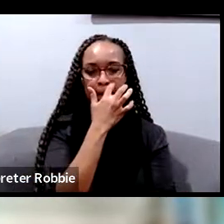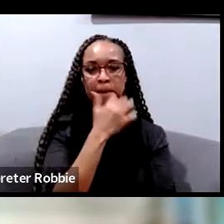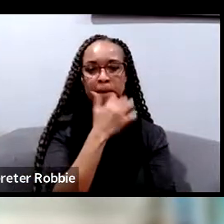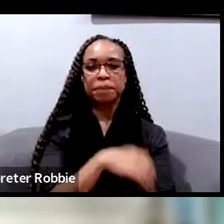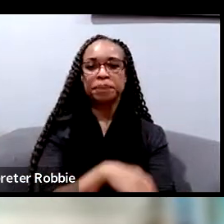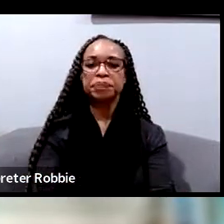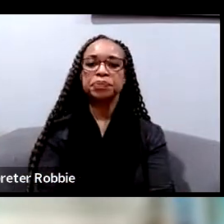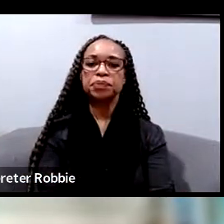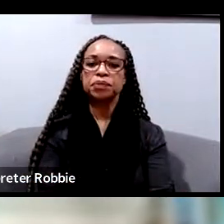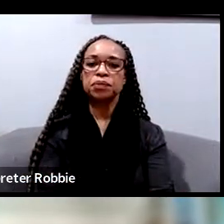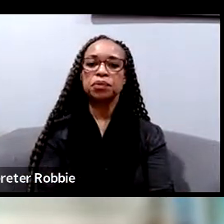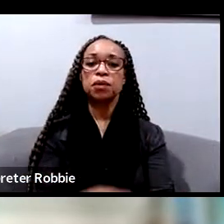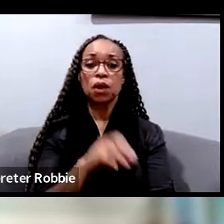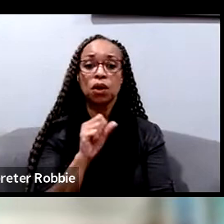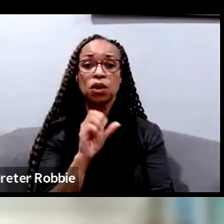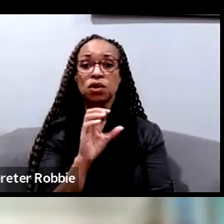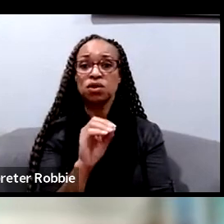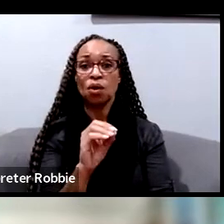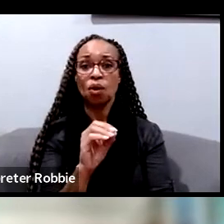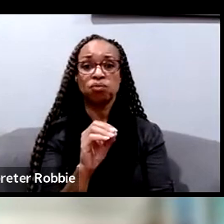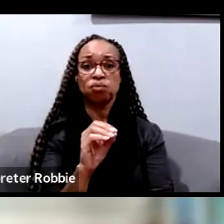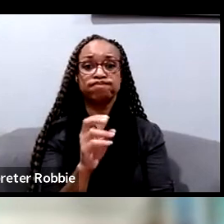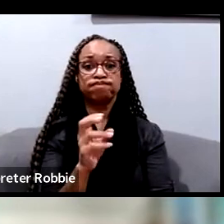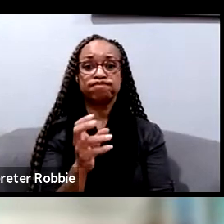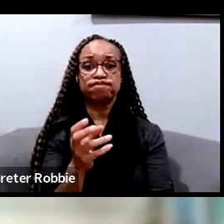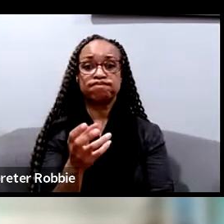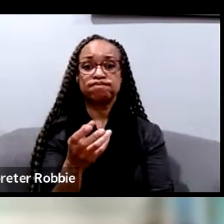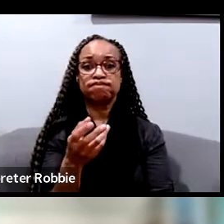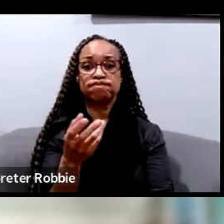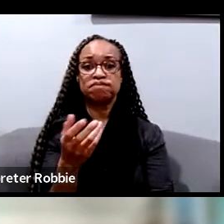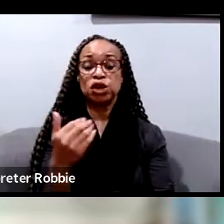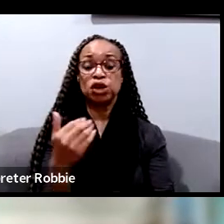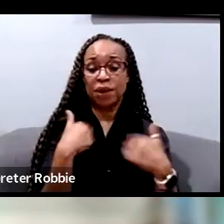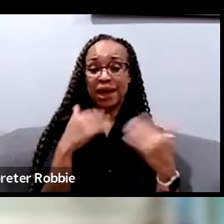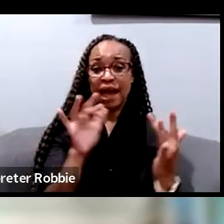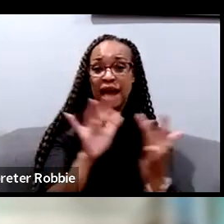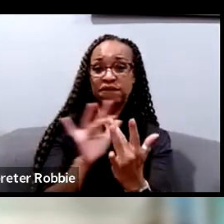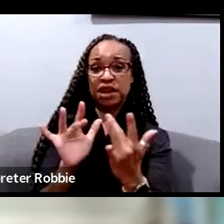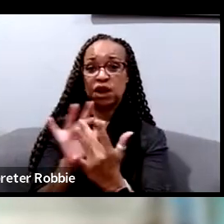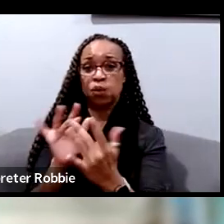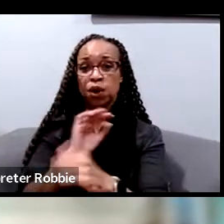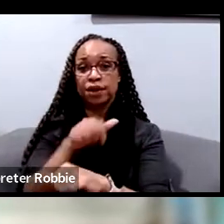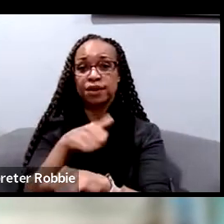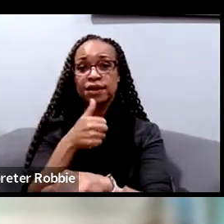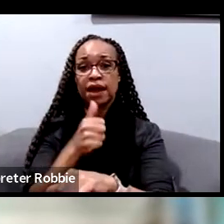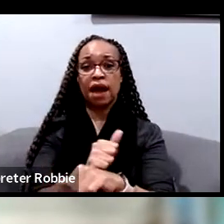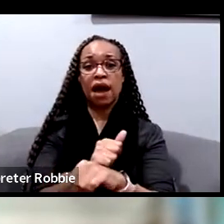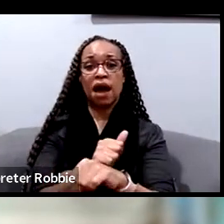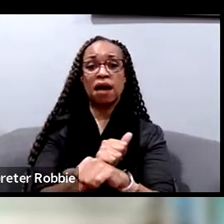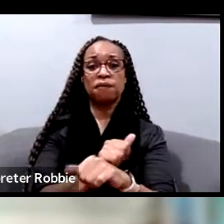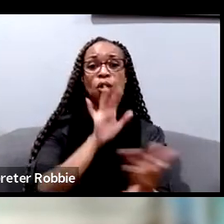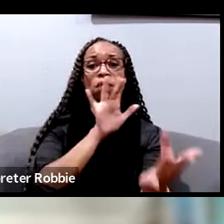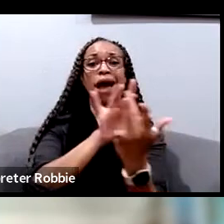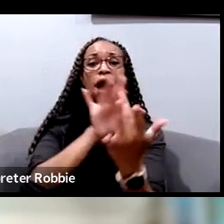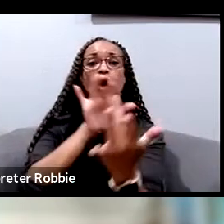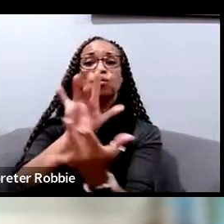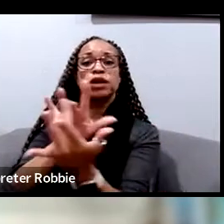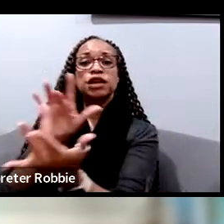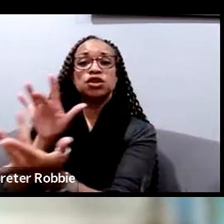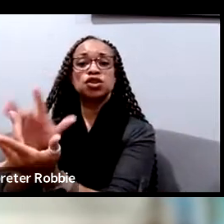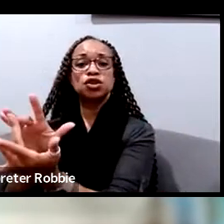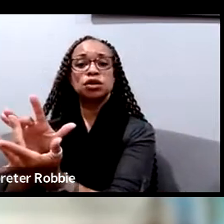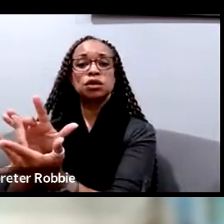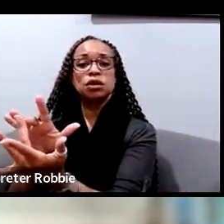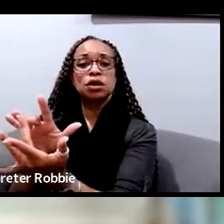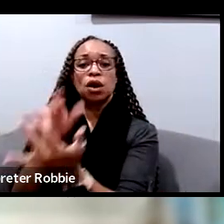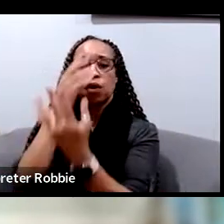And so do we have networks in place with regards to outreach to provide the